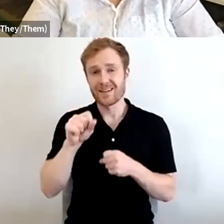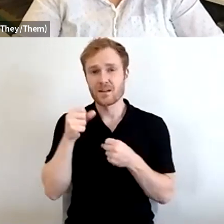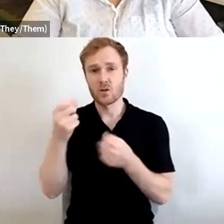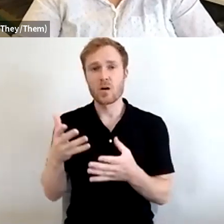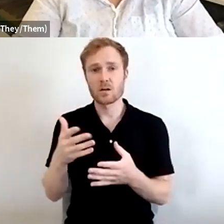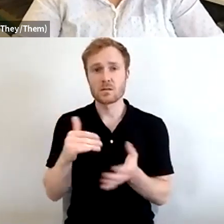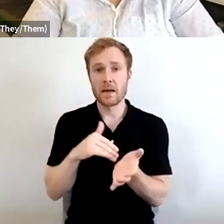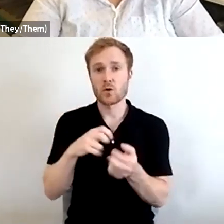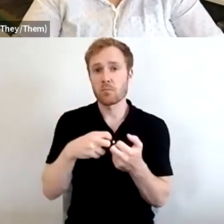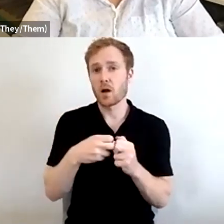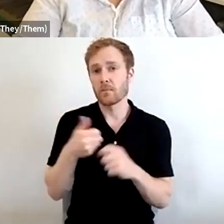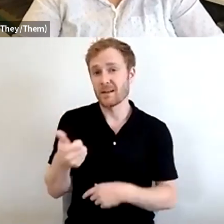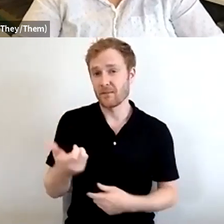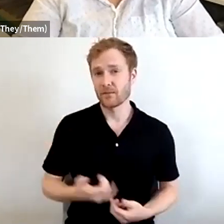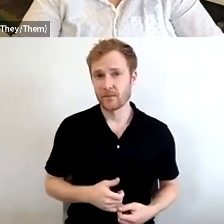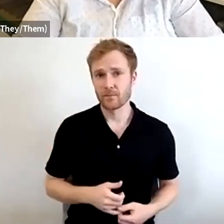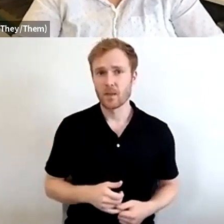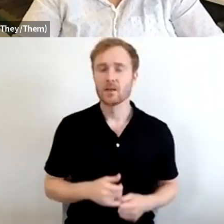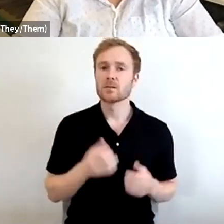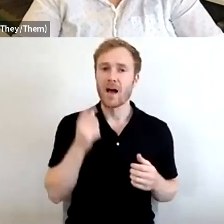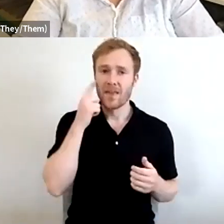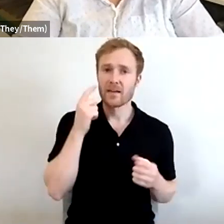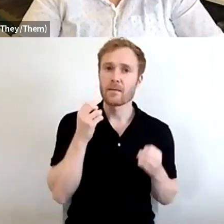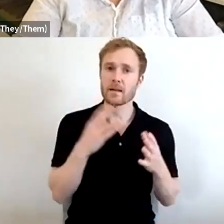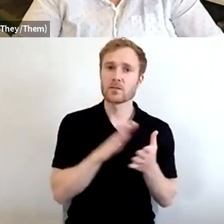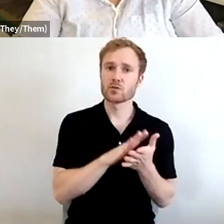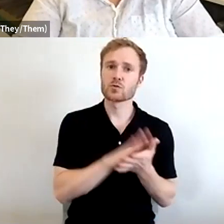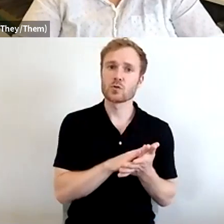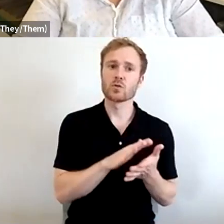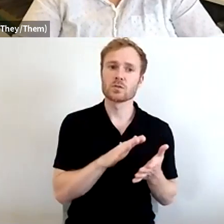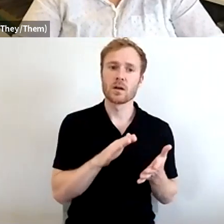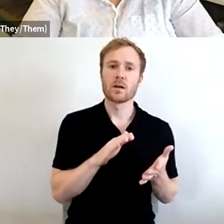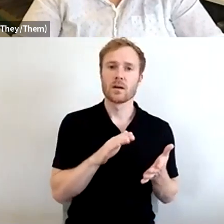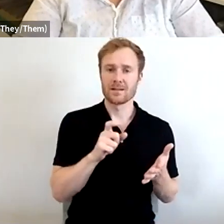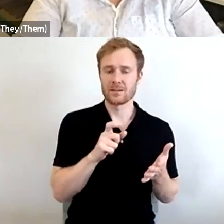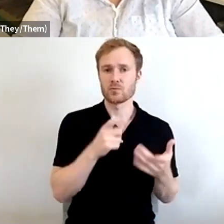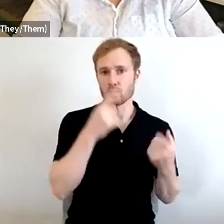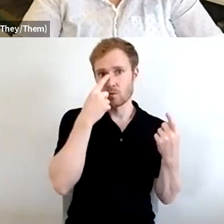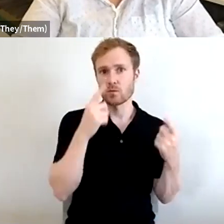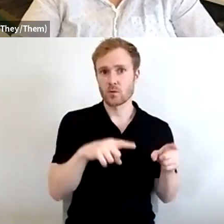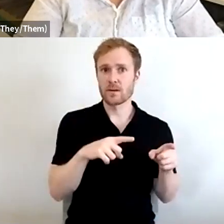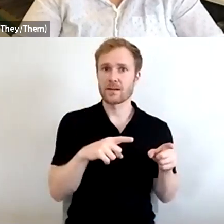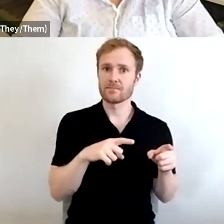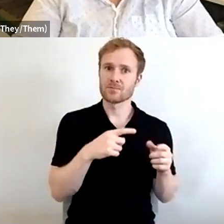of schools need to get on board and try to start a discussion on getting a gender neutral bathrooms into the